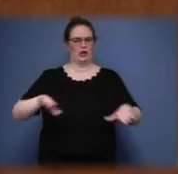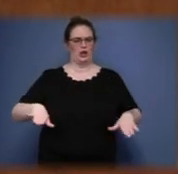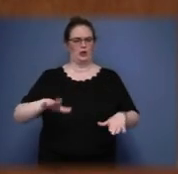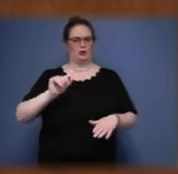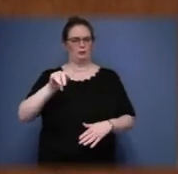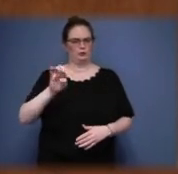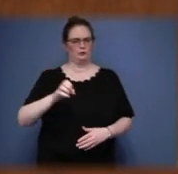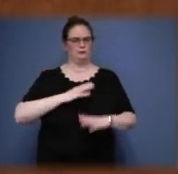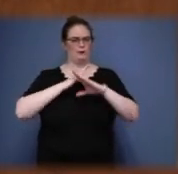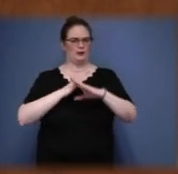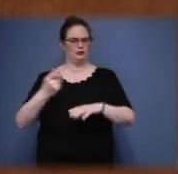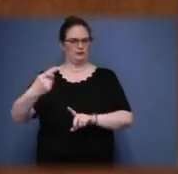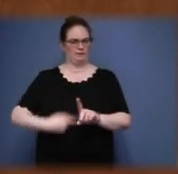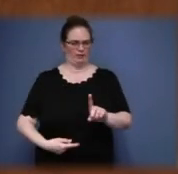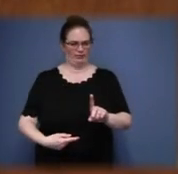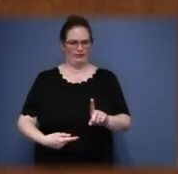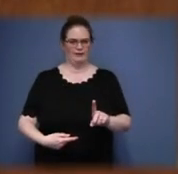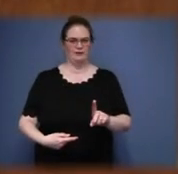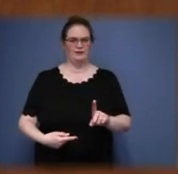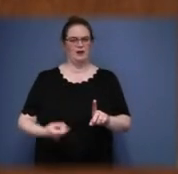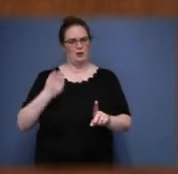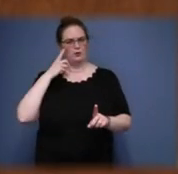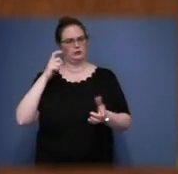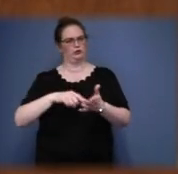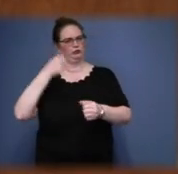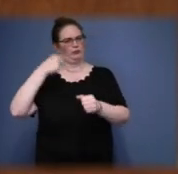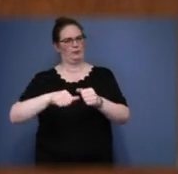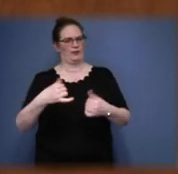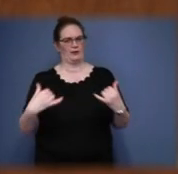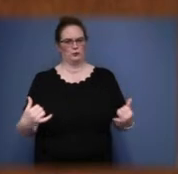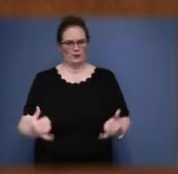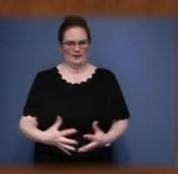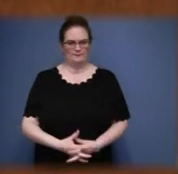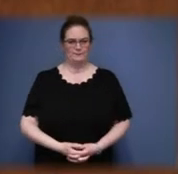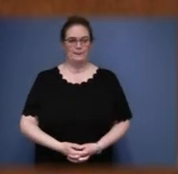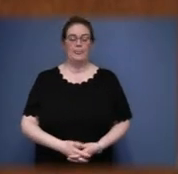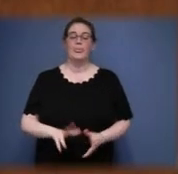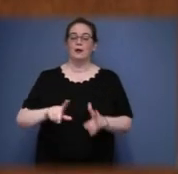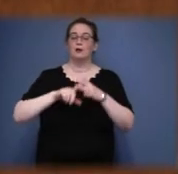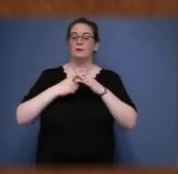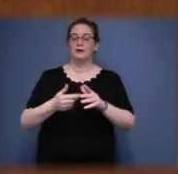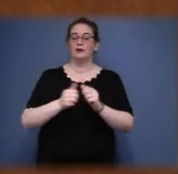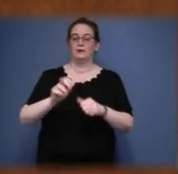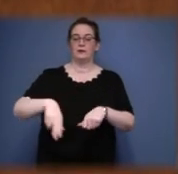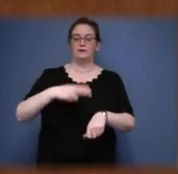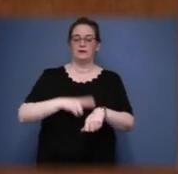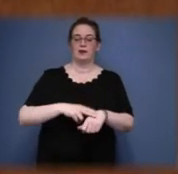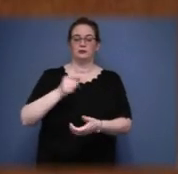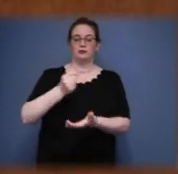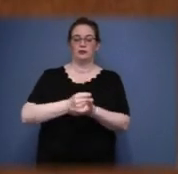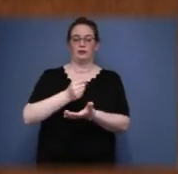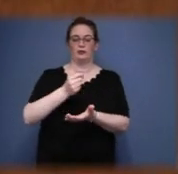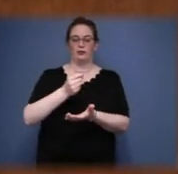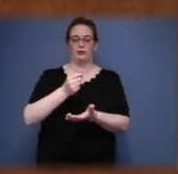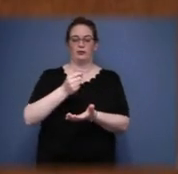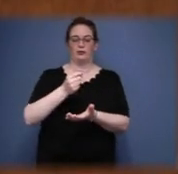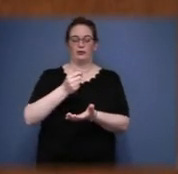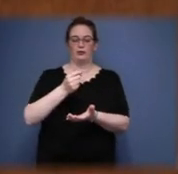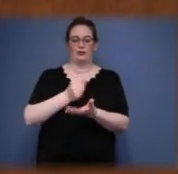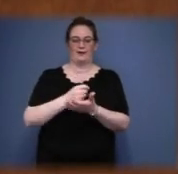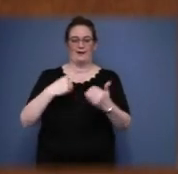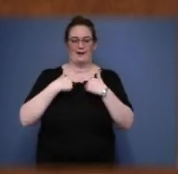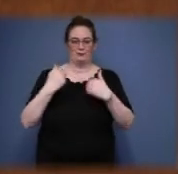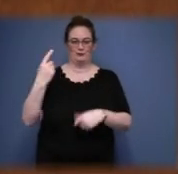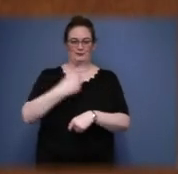Month. And we wanted you to remember that today. We will begin with National Therapy Animal